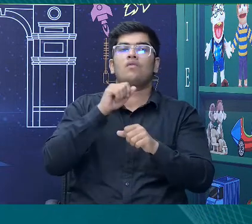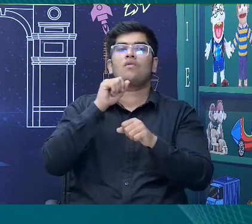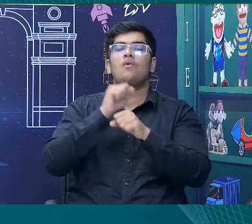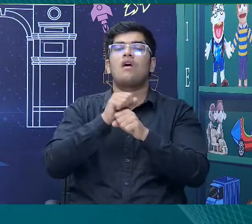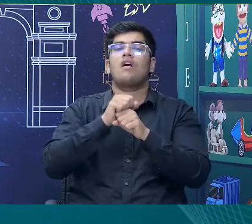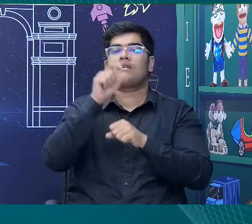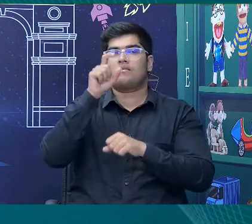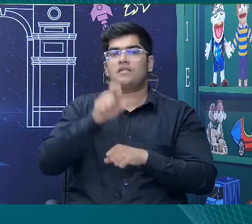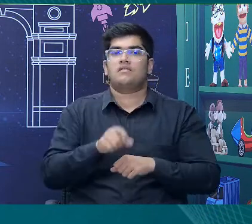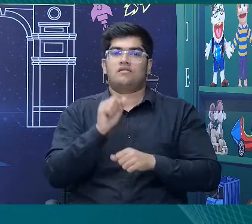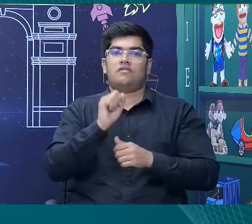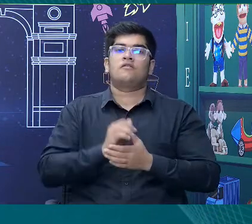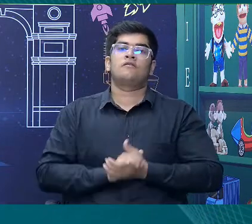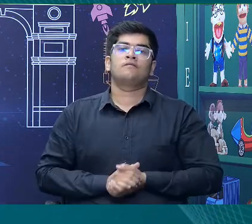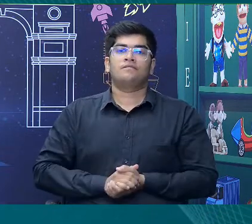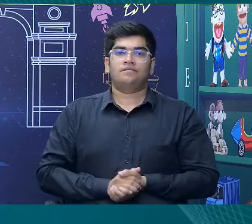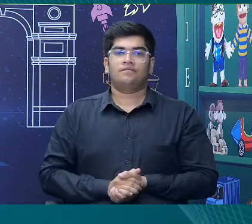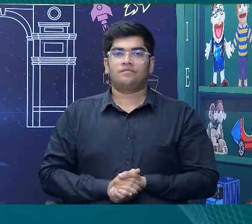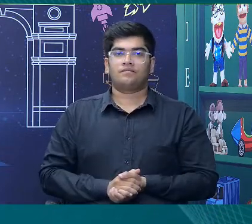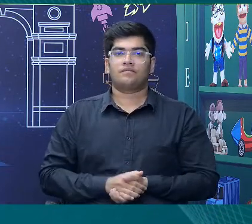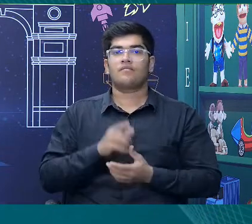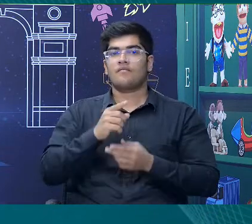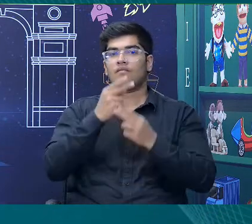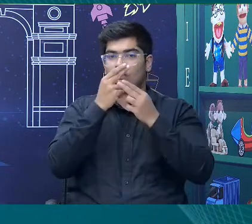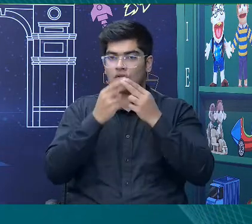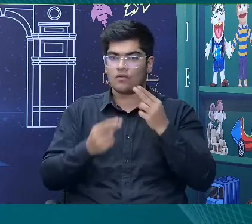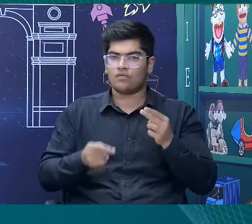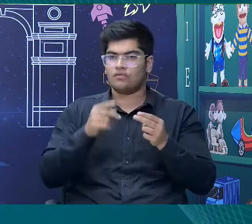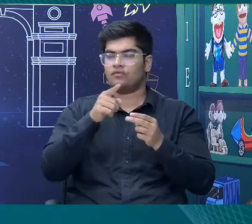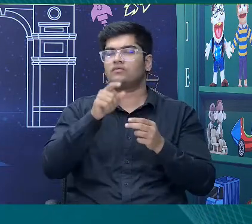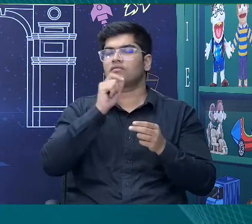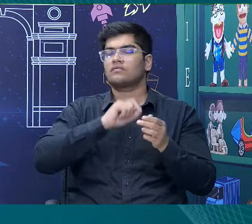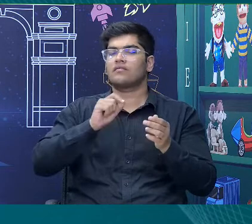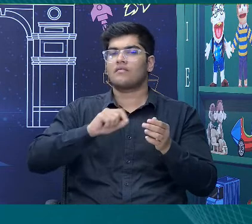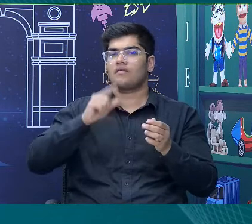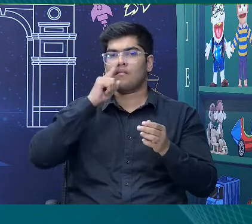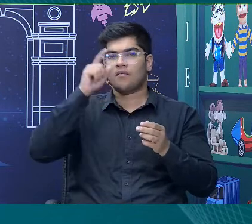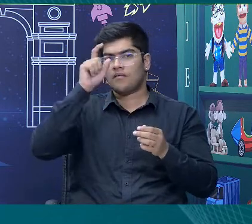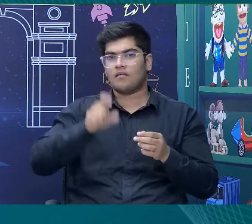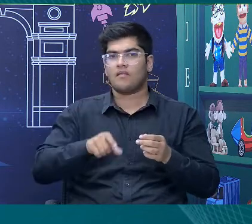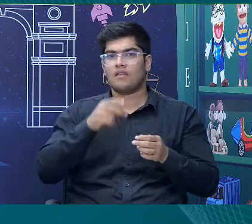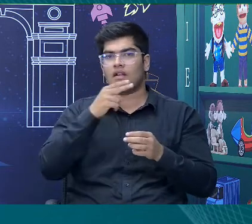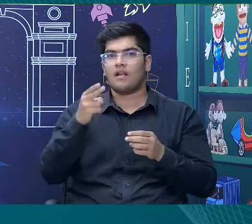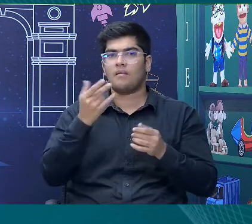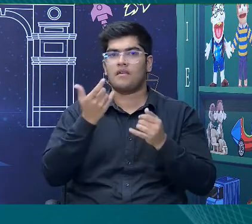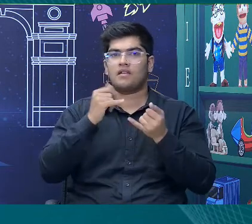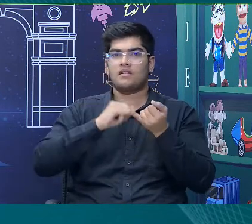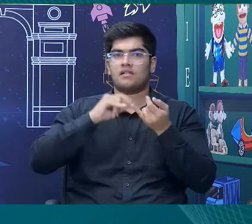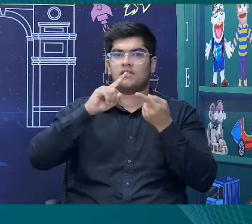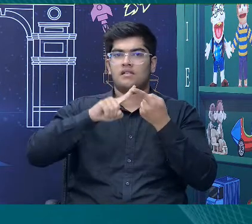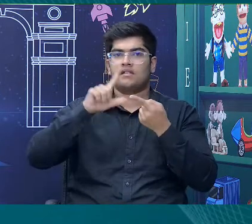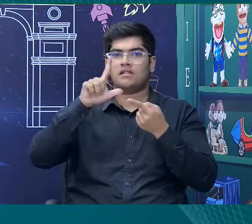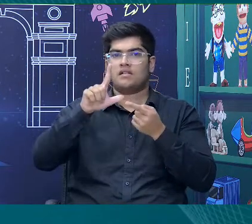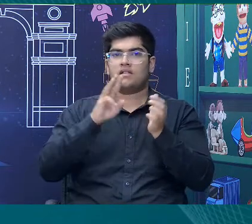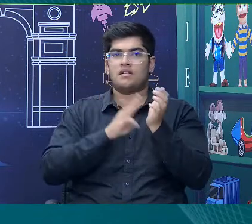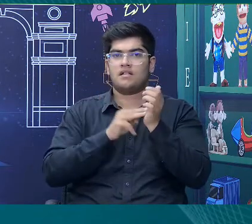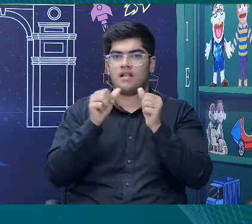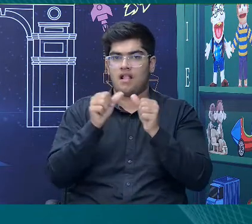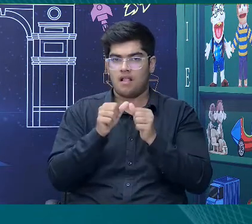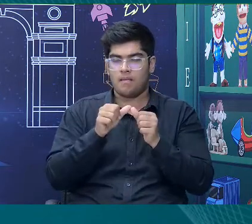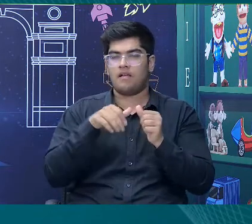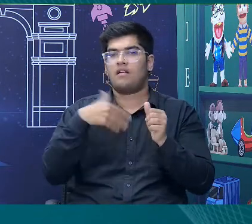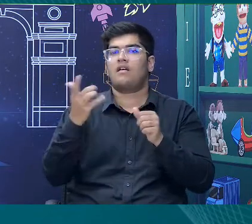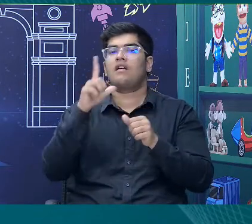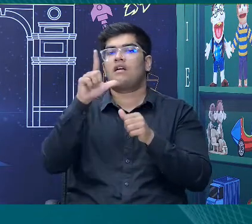of the story. Yes. So all the stories written by this person who has written this story, her name is Selma Lagerlöf. All the stories that she